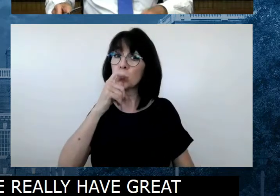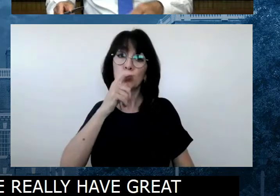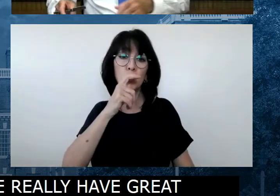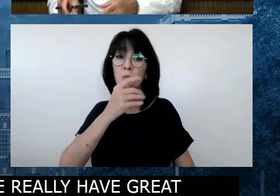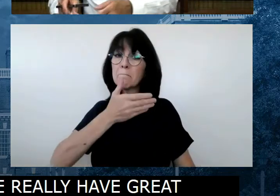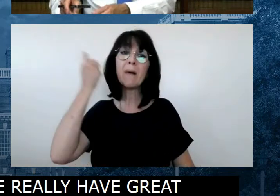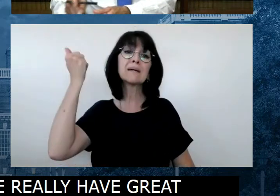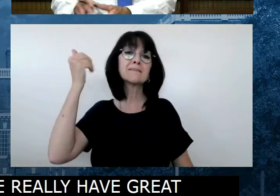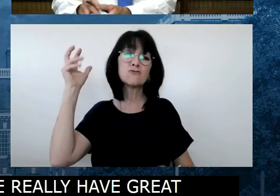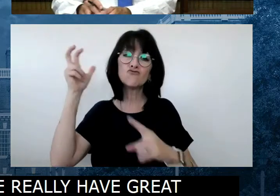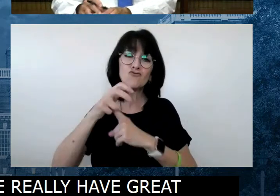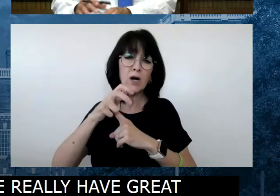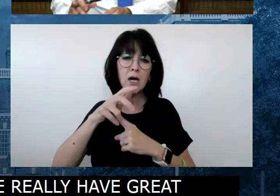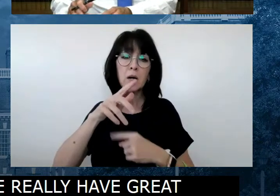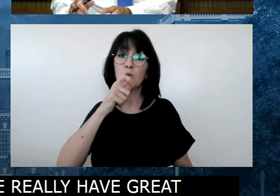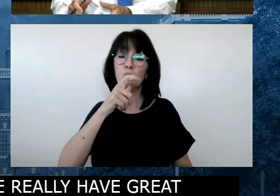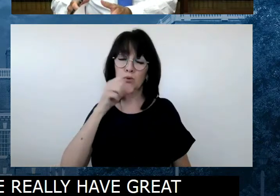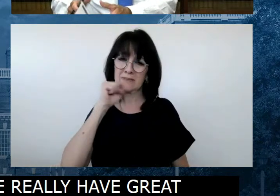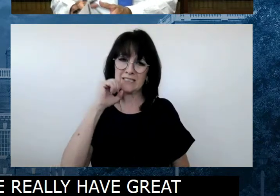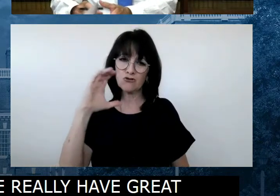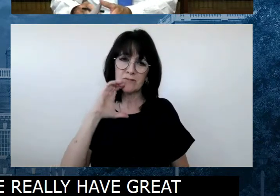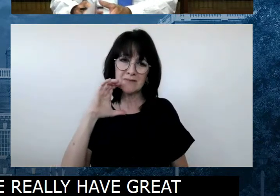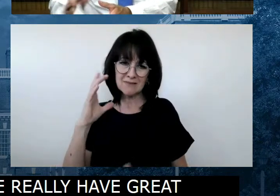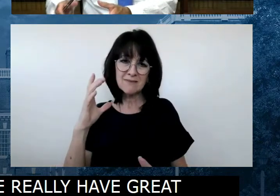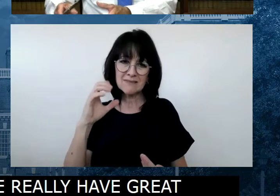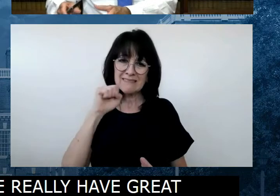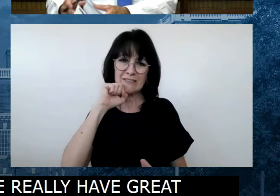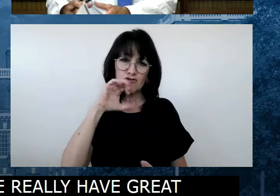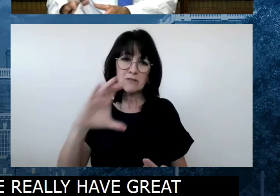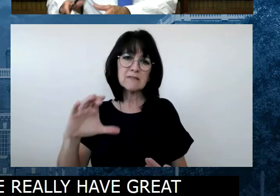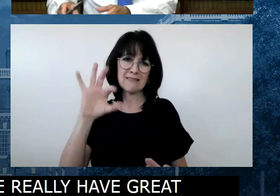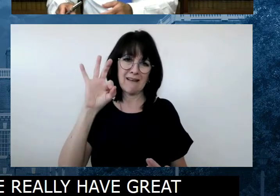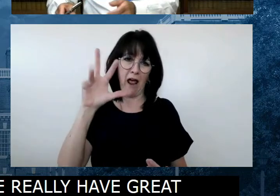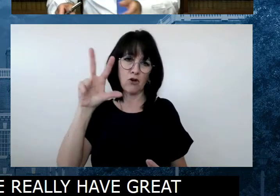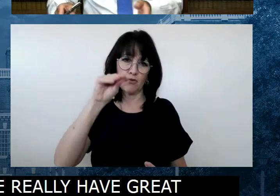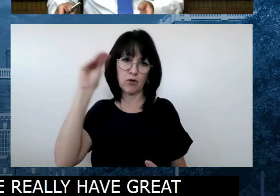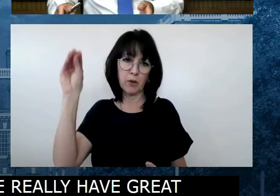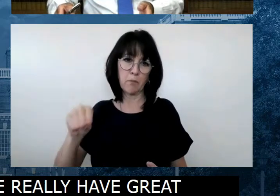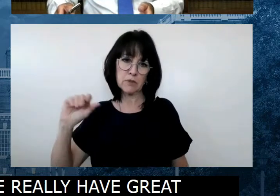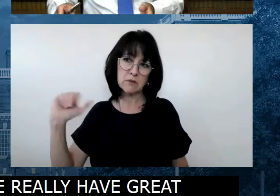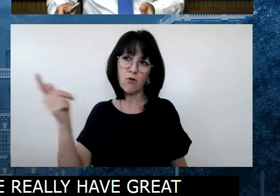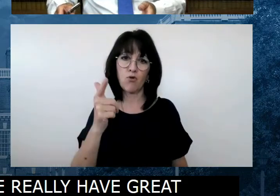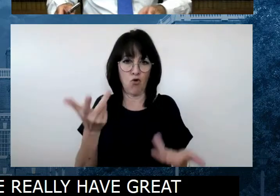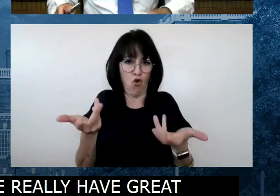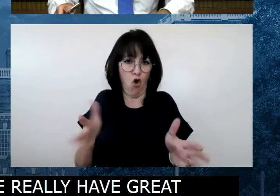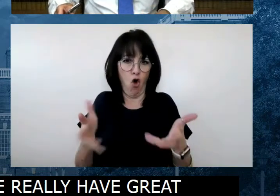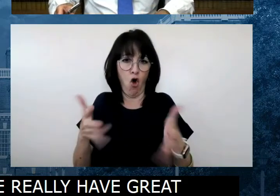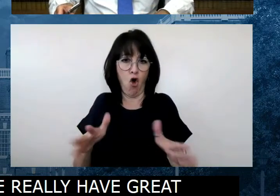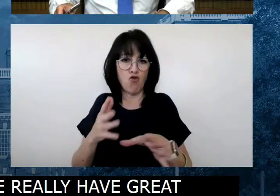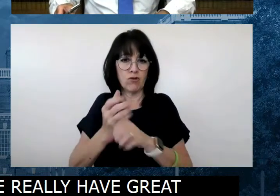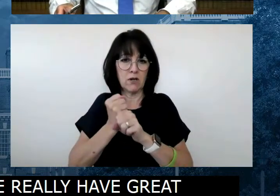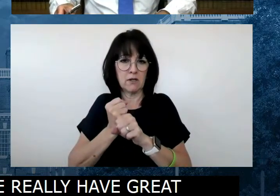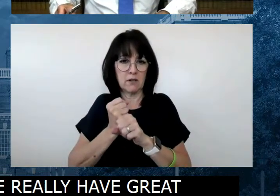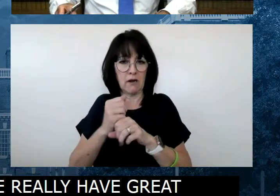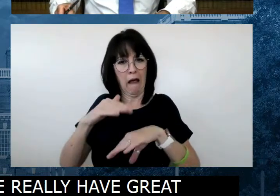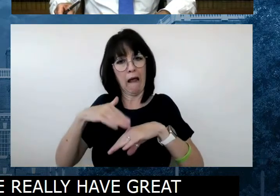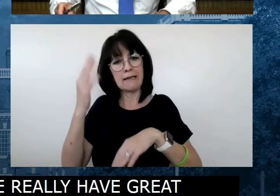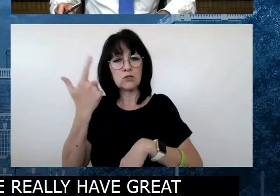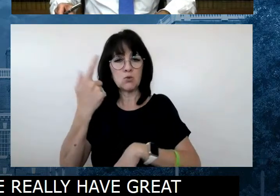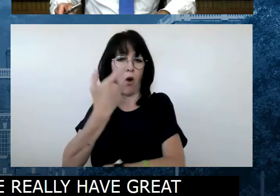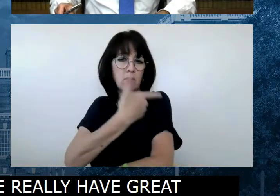and older have received at least one dose. We do know, though, with that 93%, that